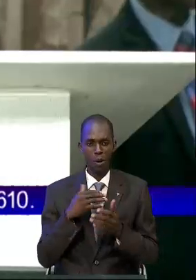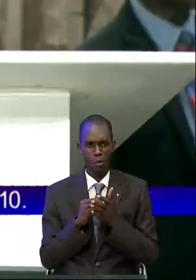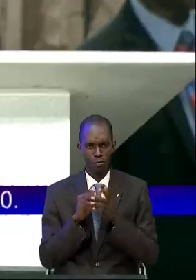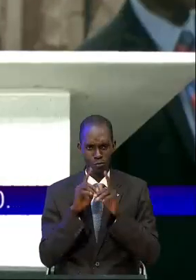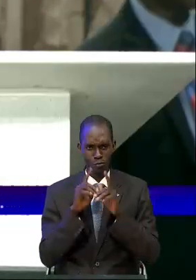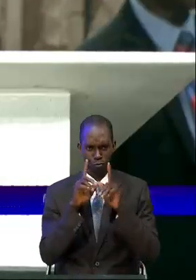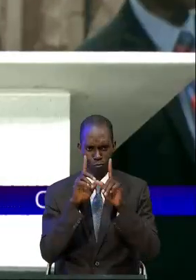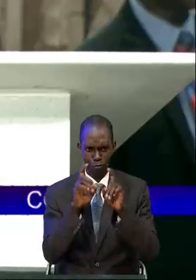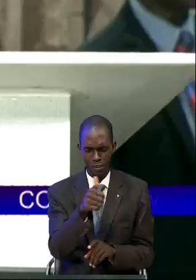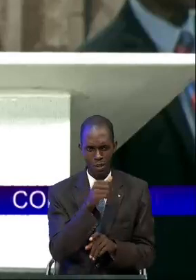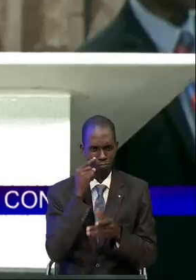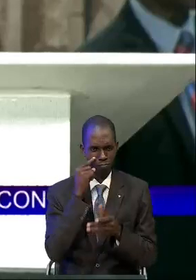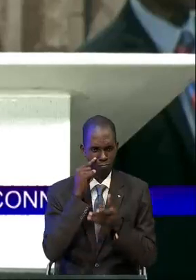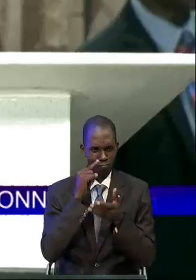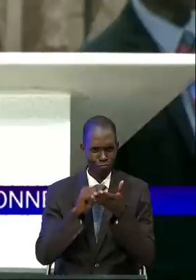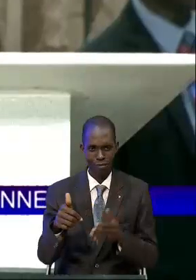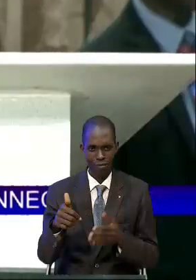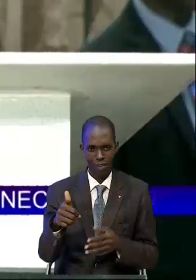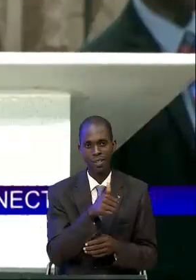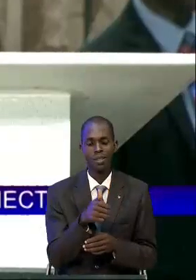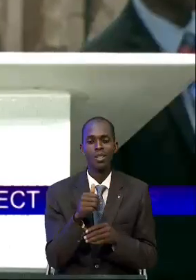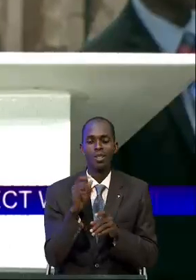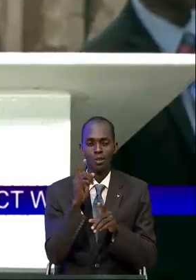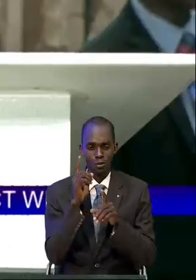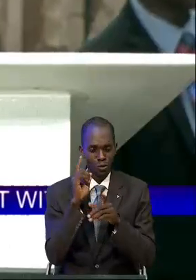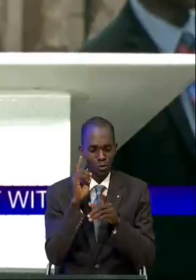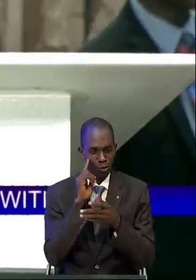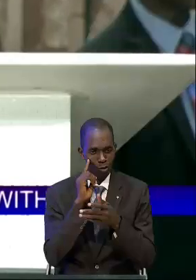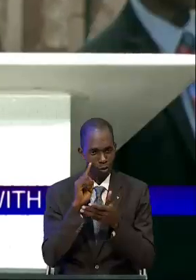Final night, I have got my own.